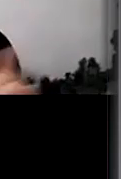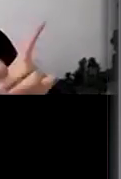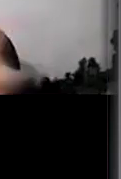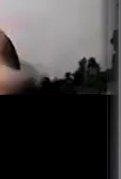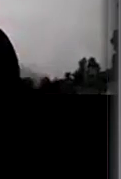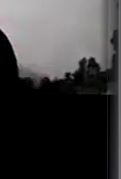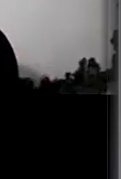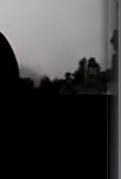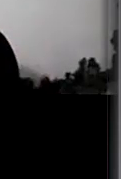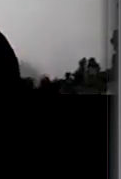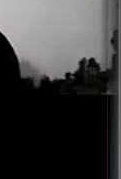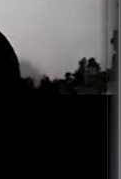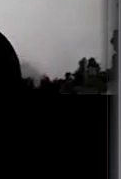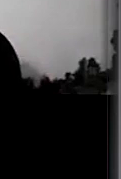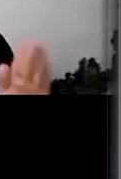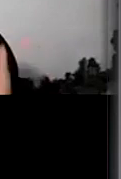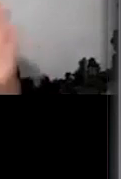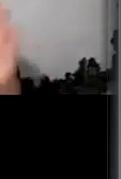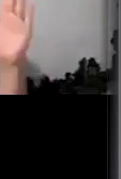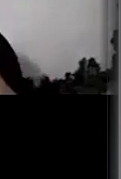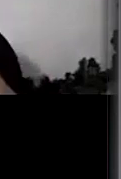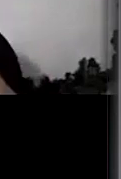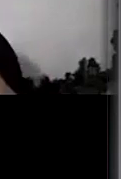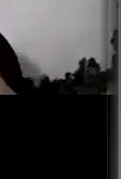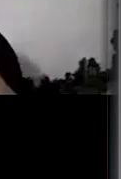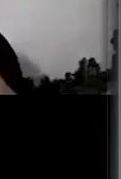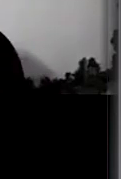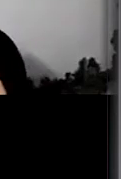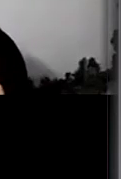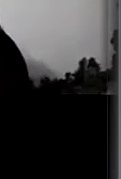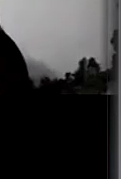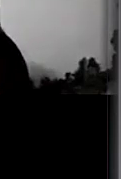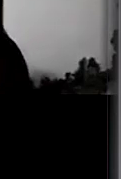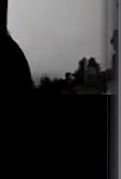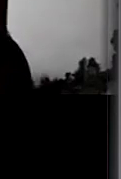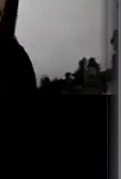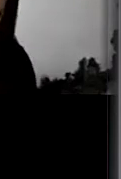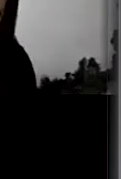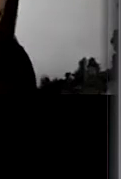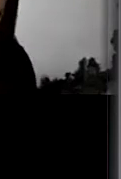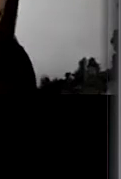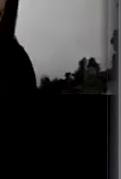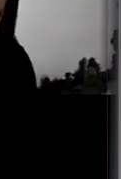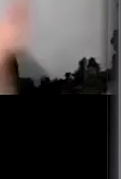not open attachments that are not from